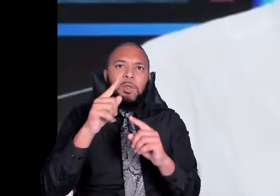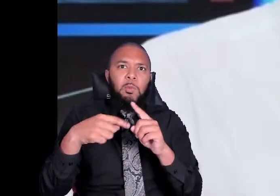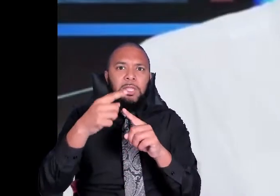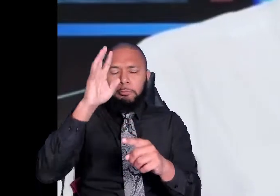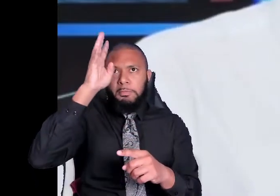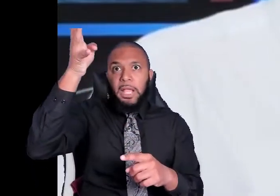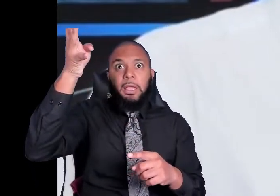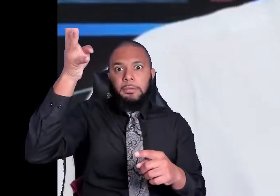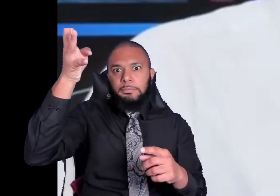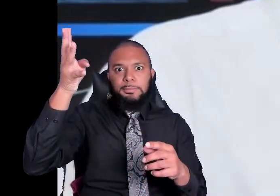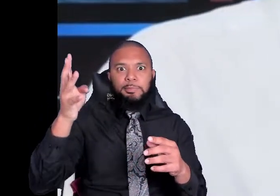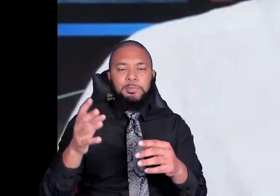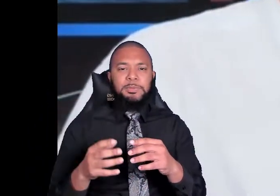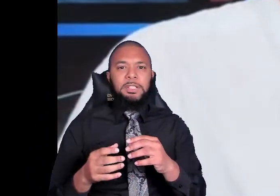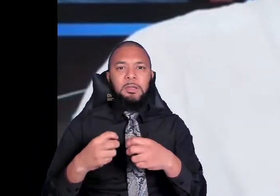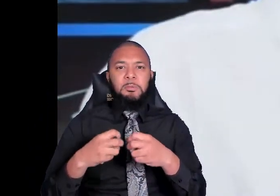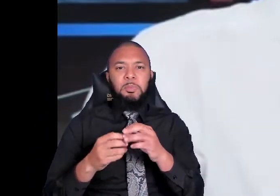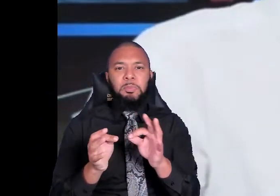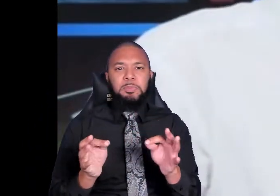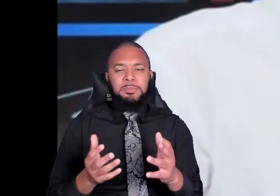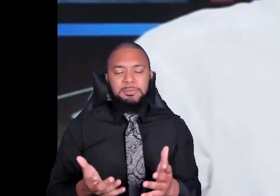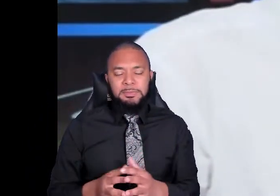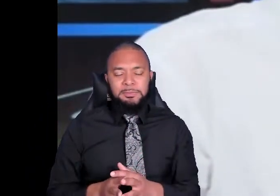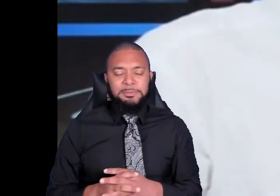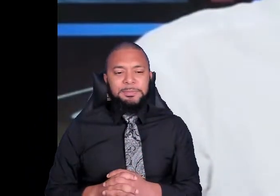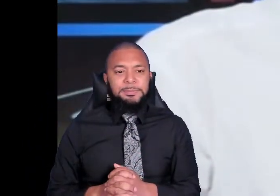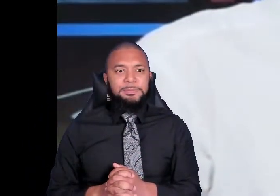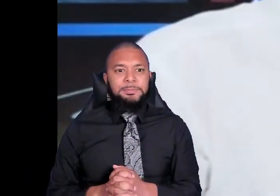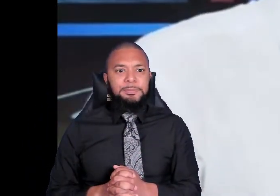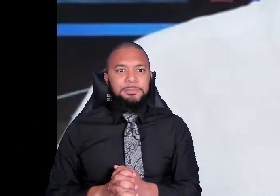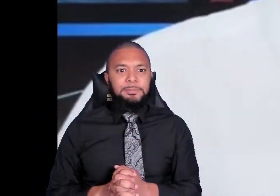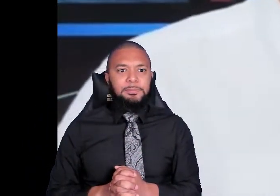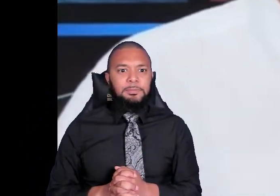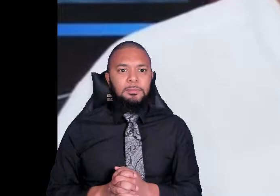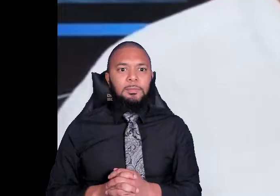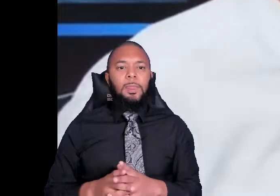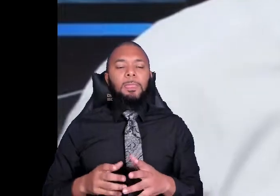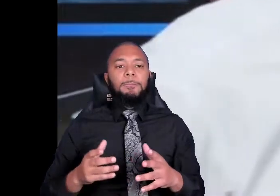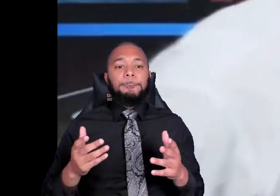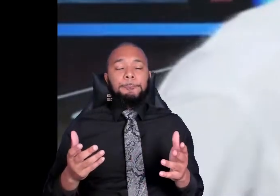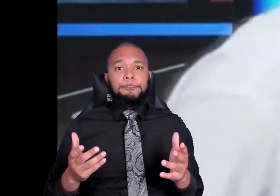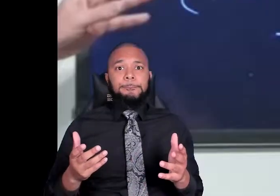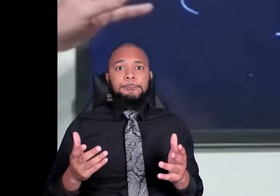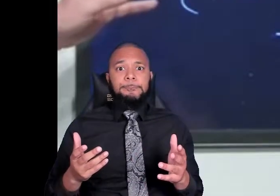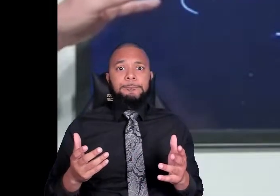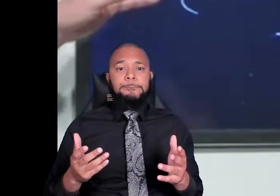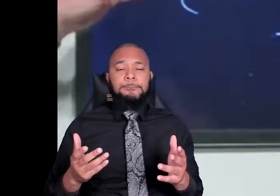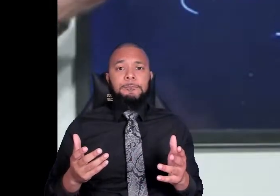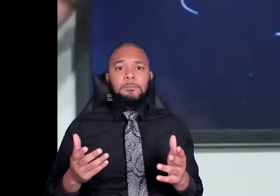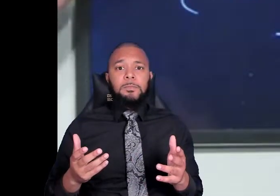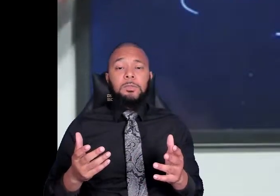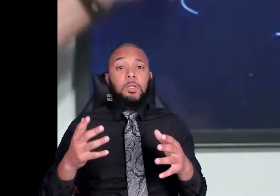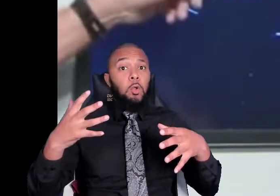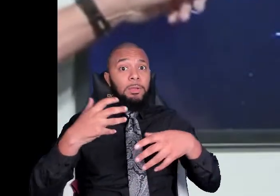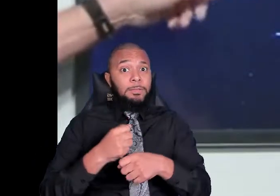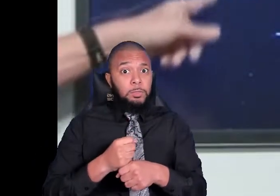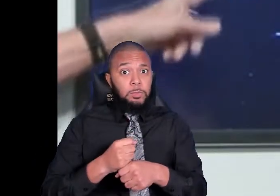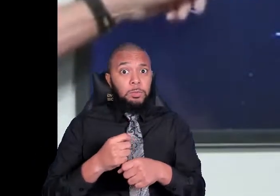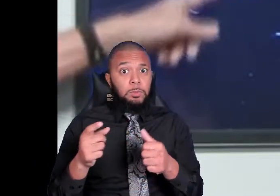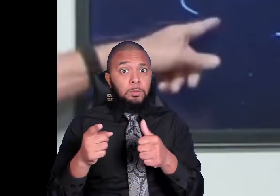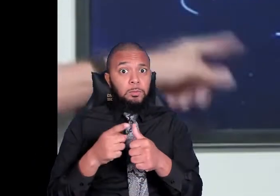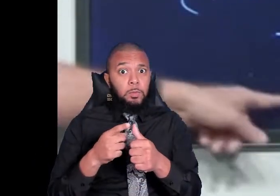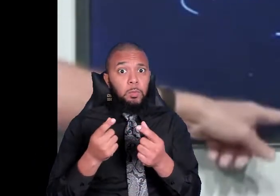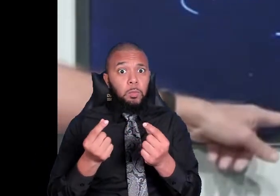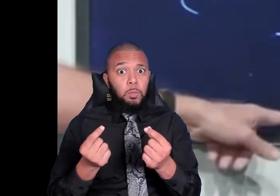head. Now, to review, what we did was we first